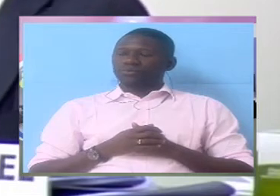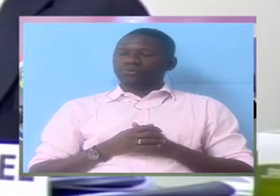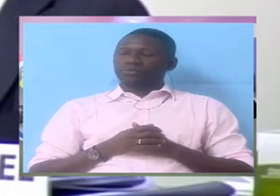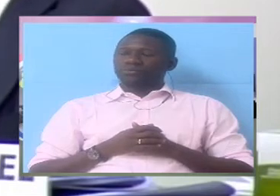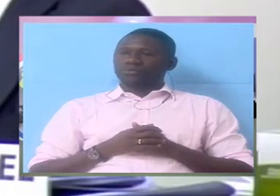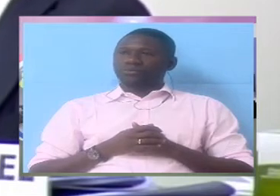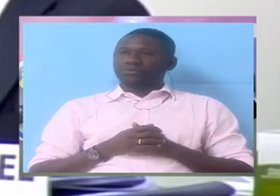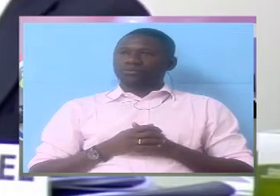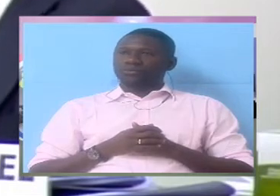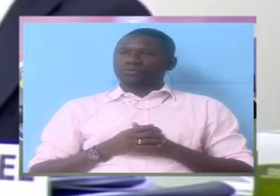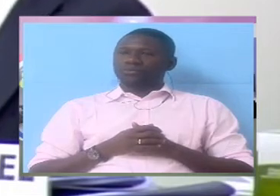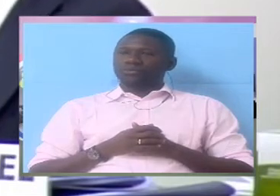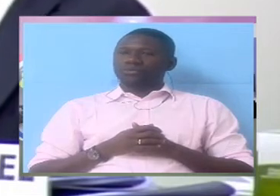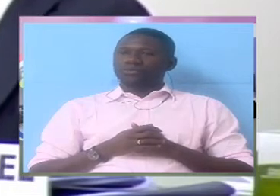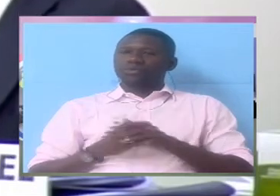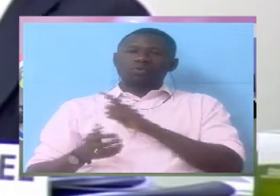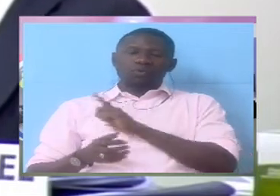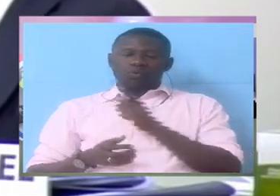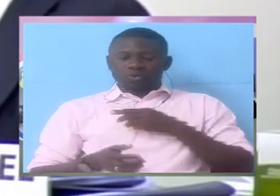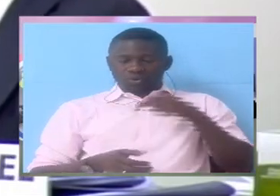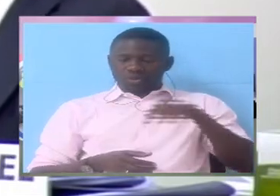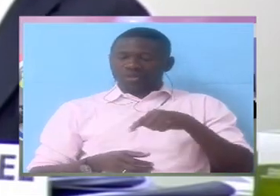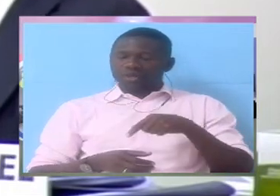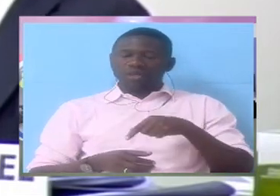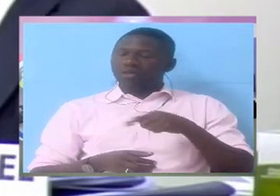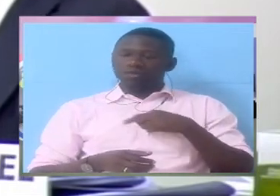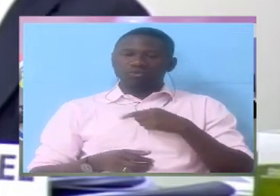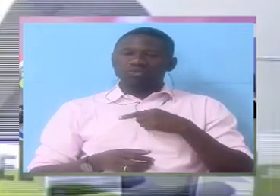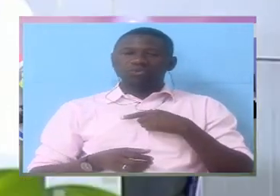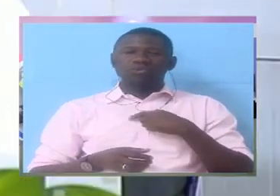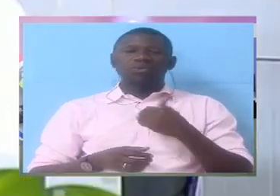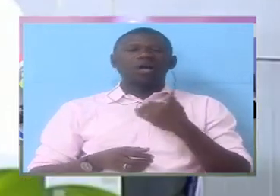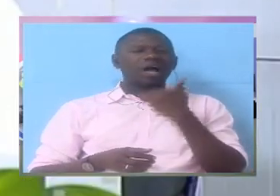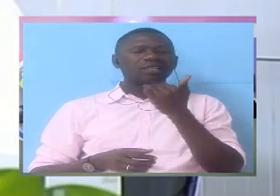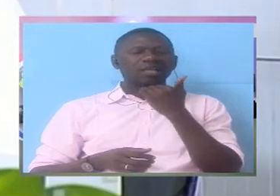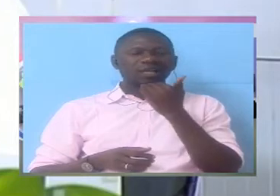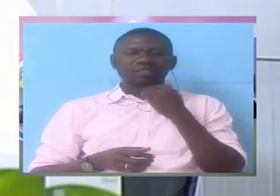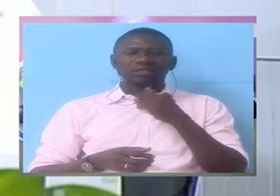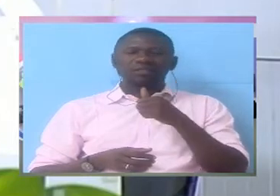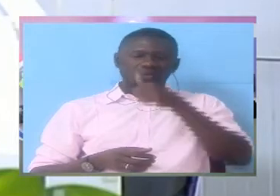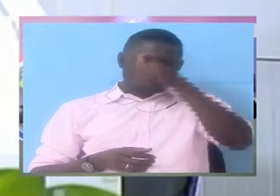not here to interrogate the workflow of the NIA.